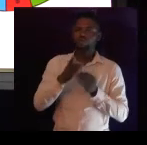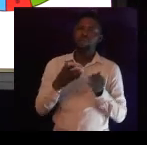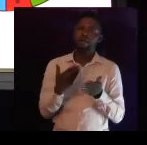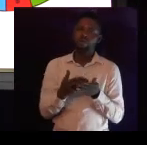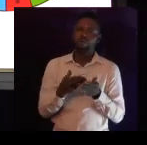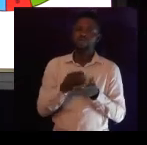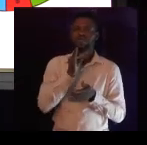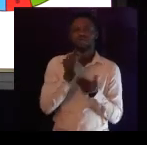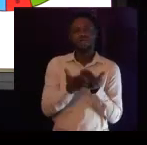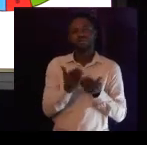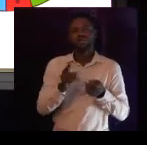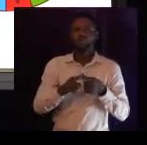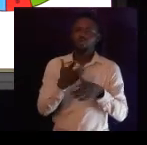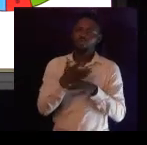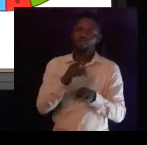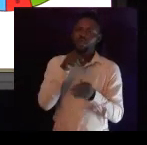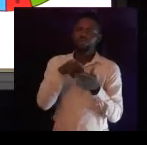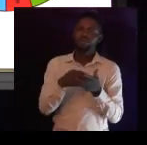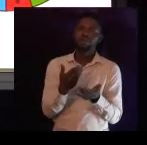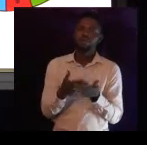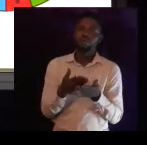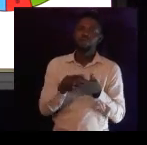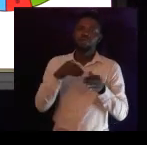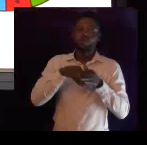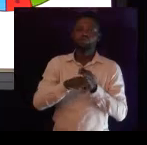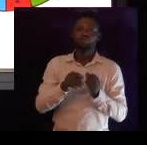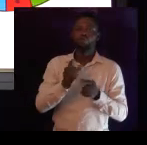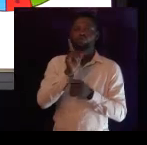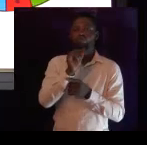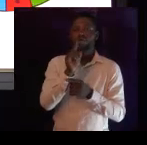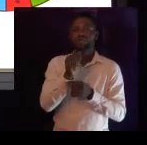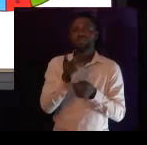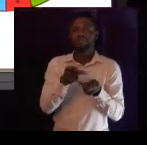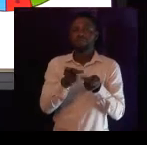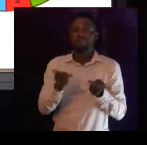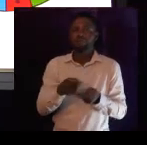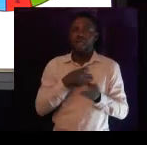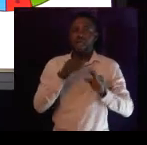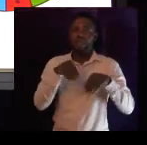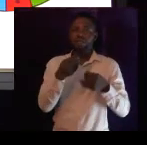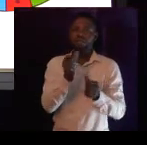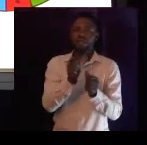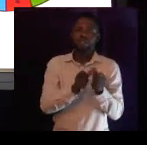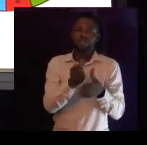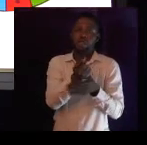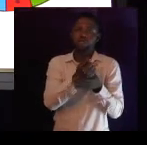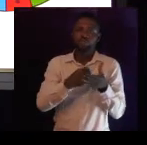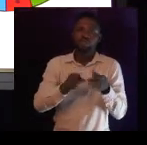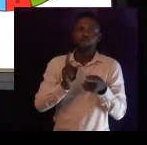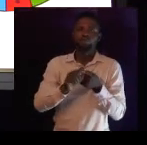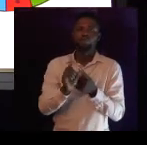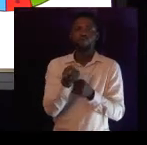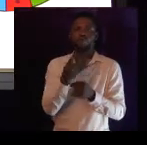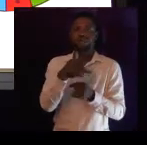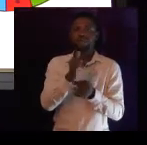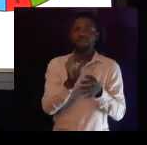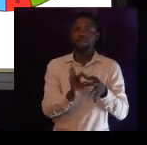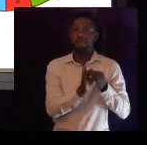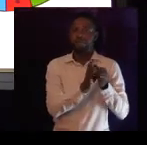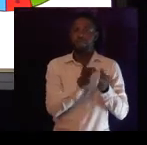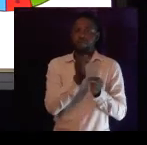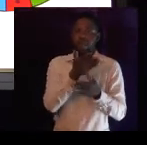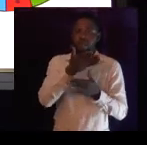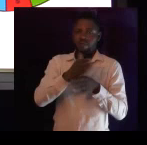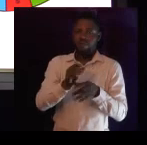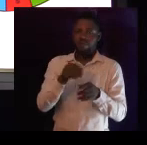easy to divide this money into 20 places and give each share to where they belong. For instance,